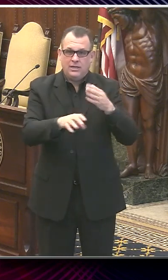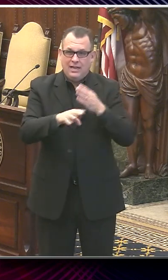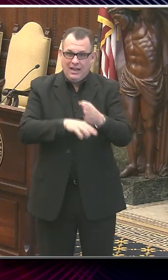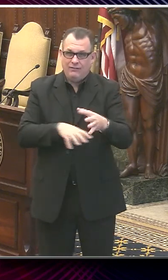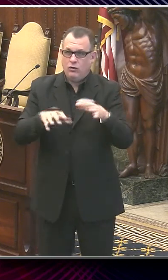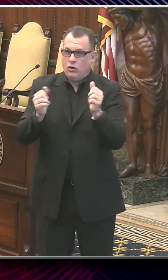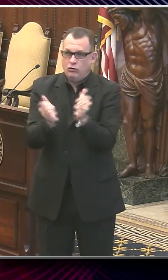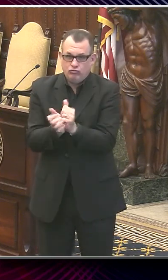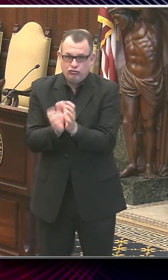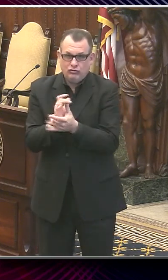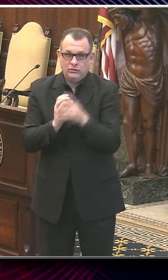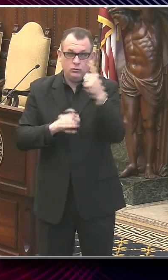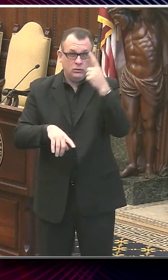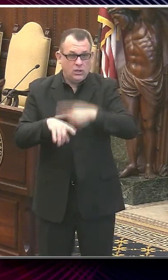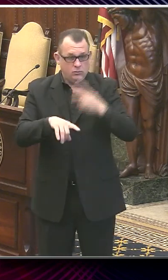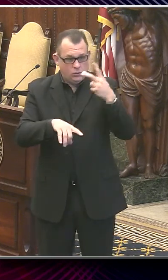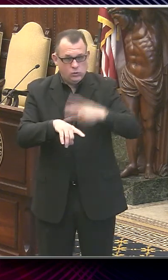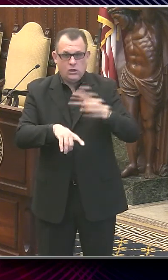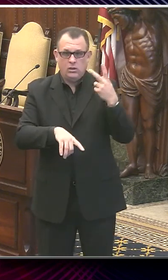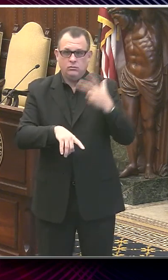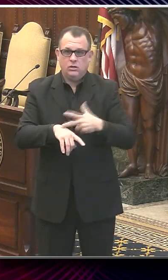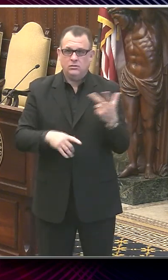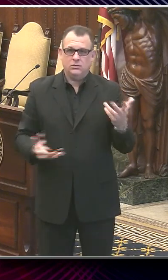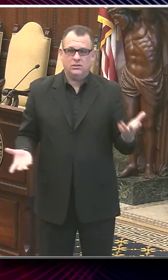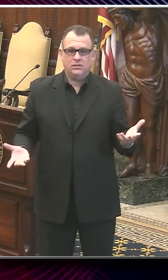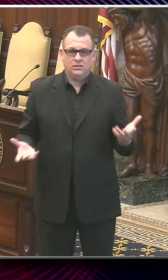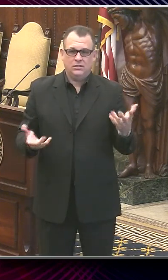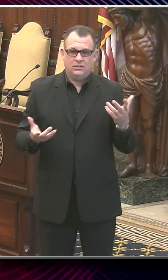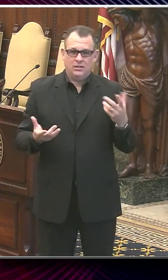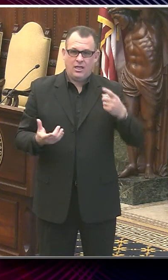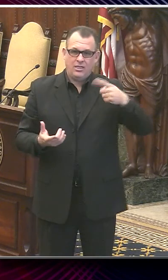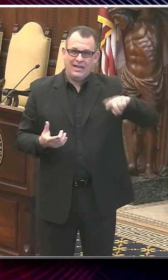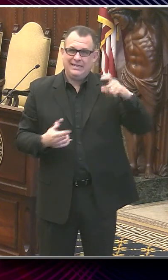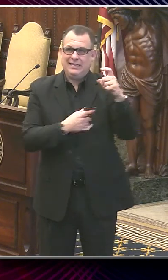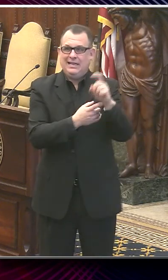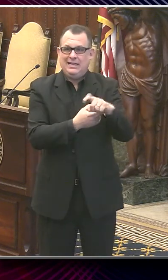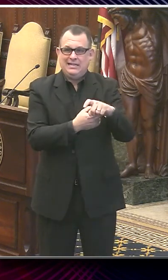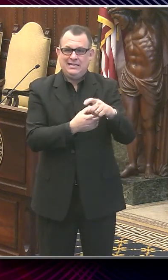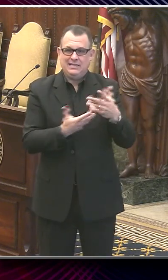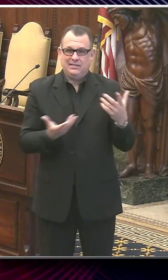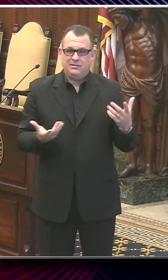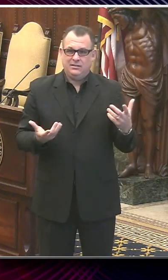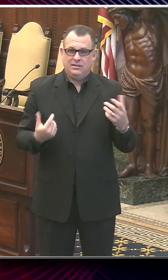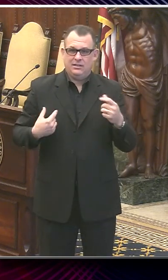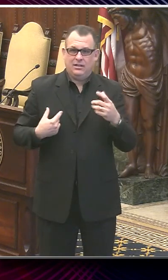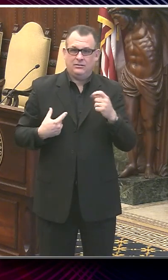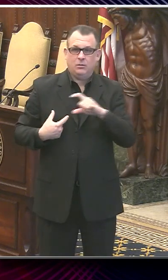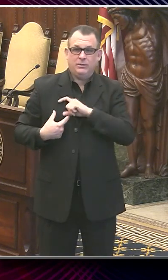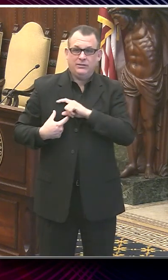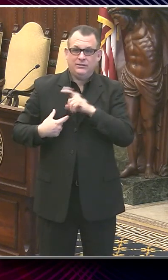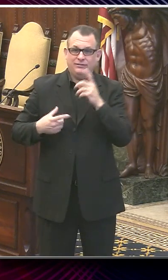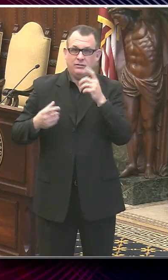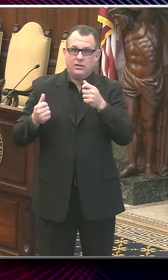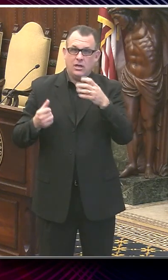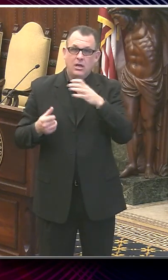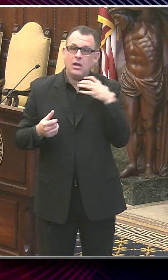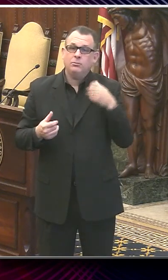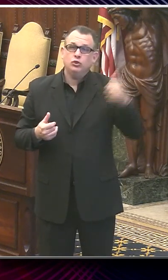once, twice, three times needs to be, as our police commissioner says, needs to be